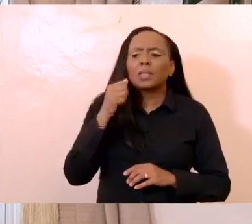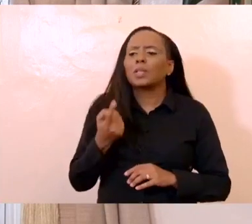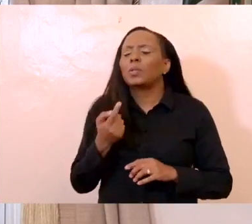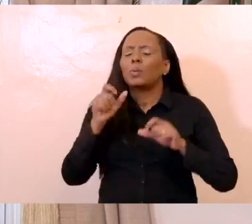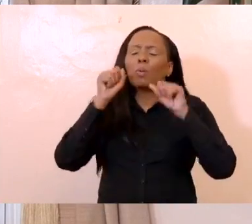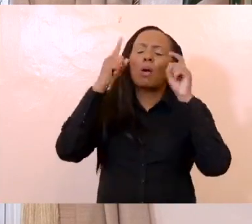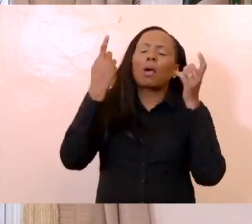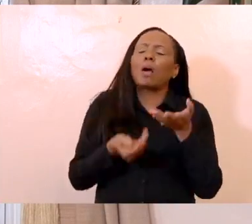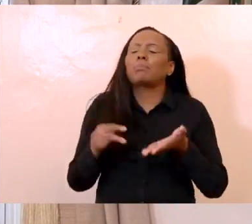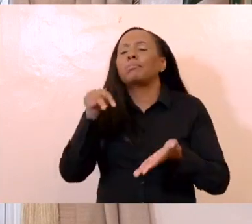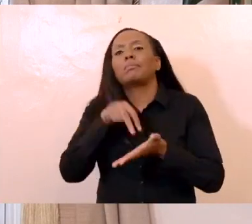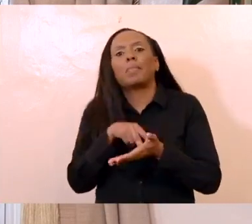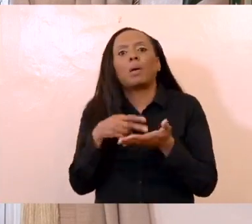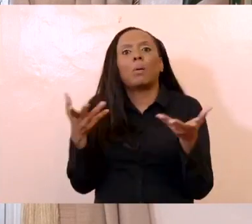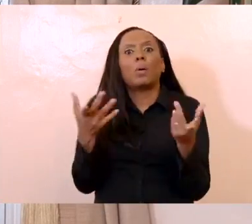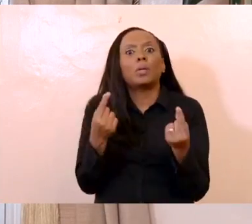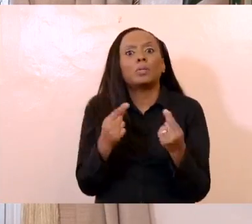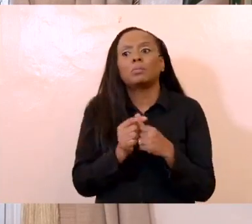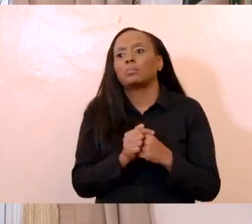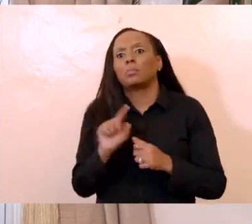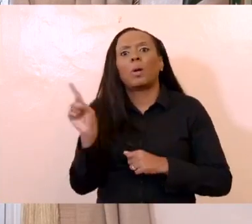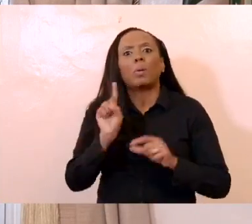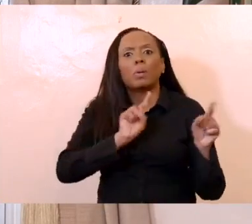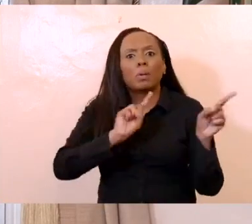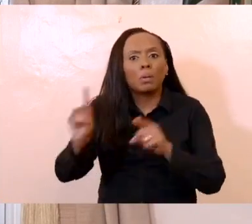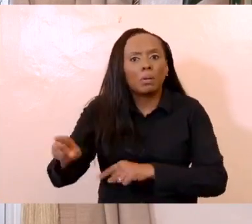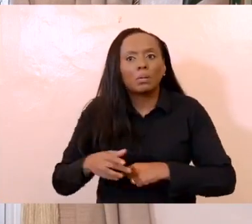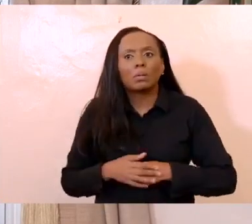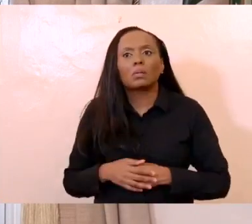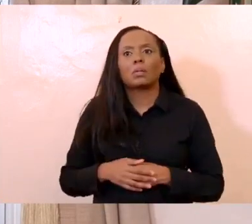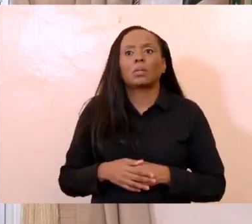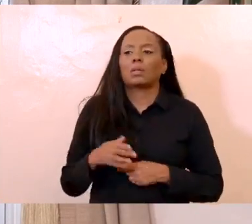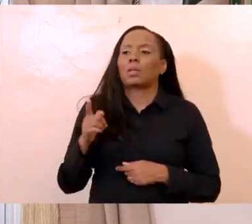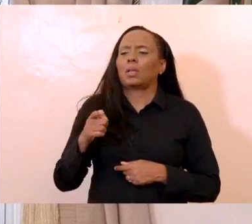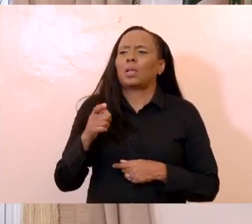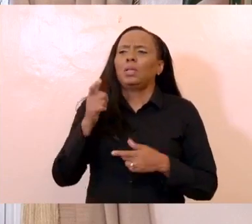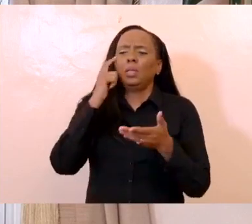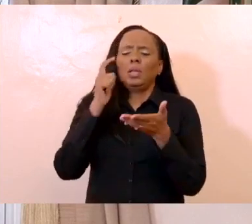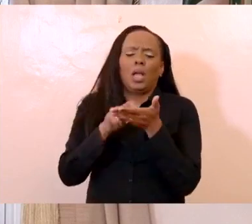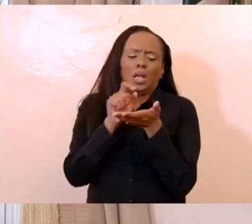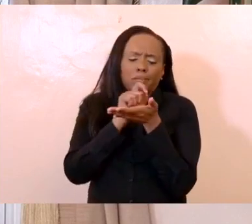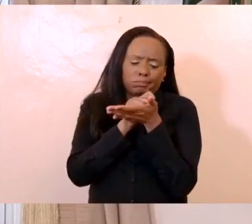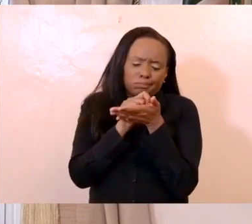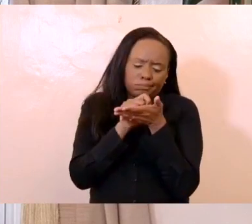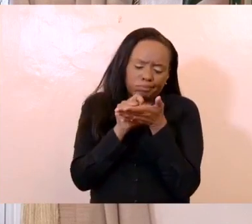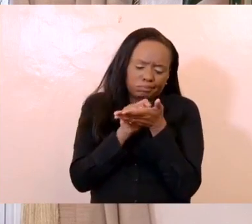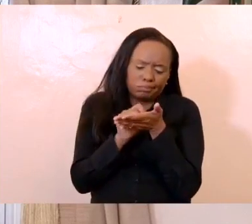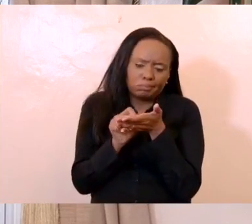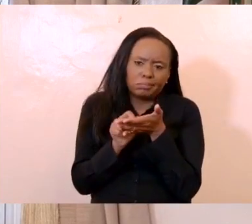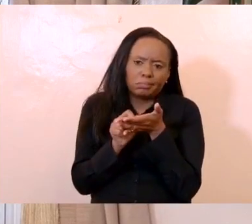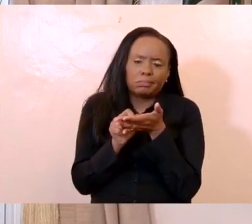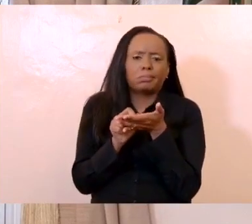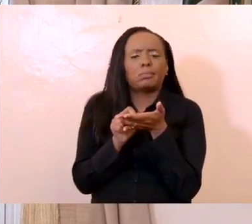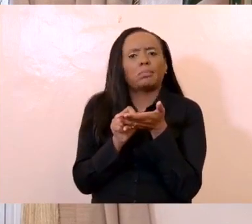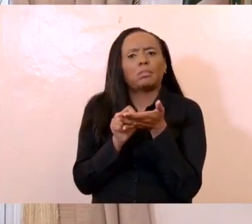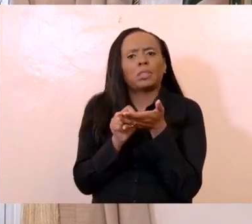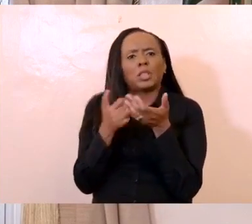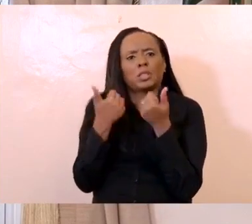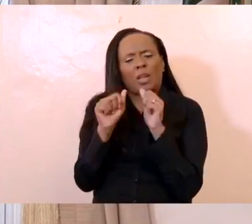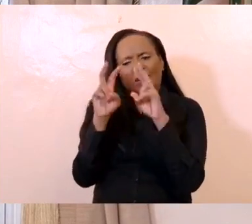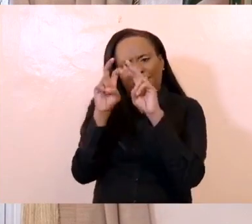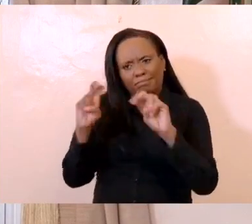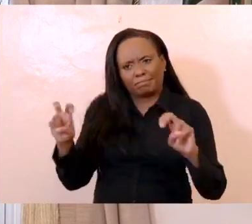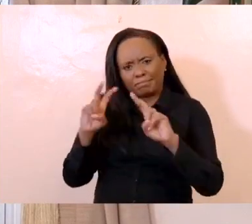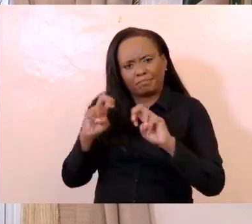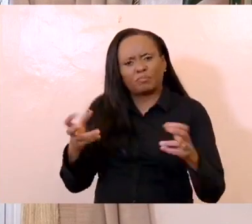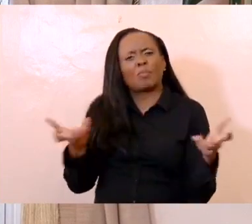you went here, you went there. And each time you work out where they've been or what they've done, you again try to assess what